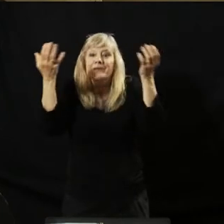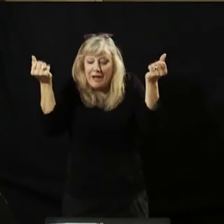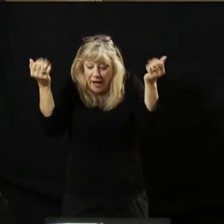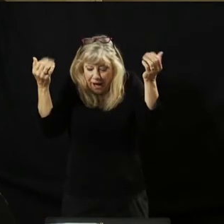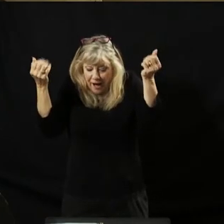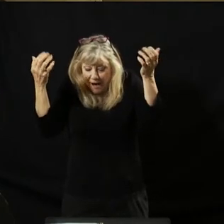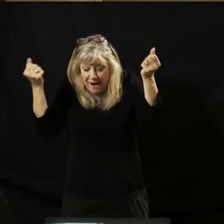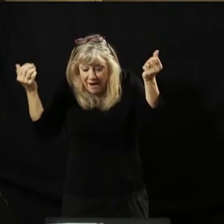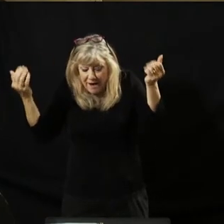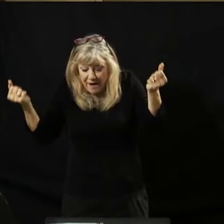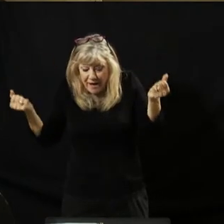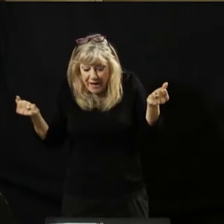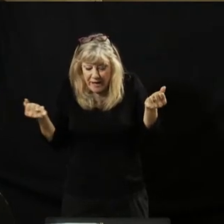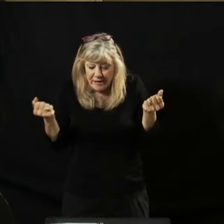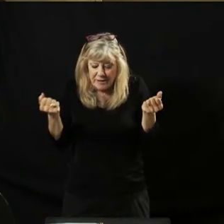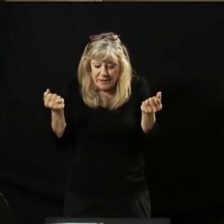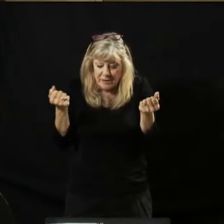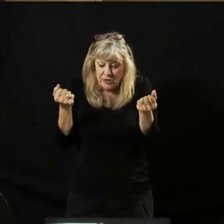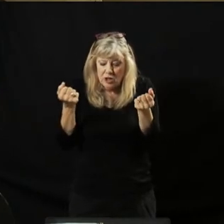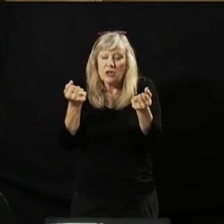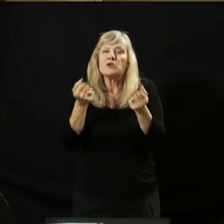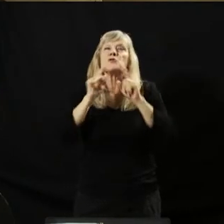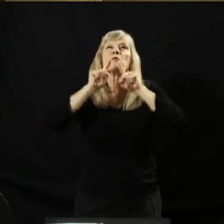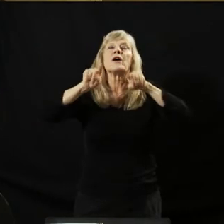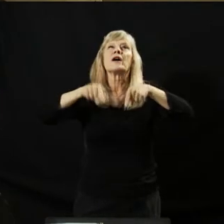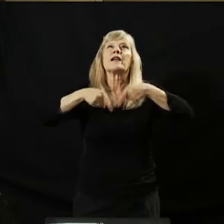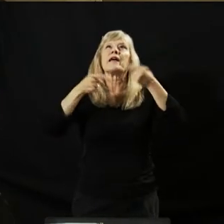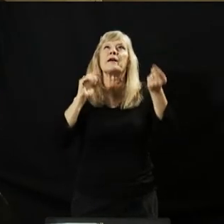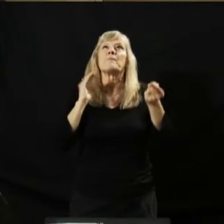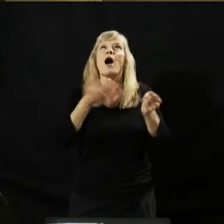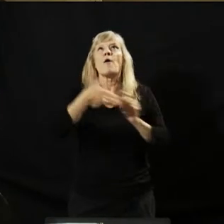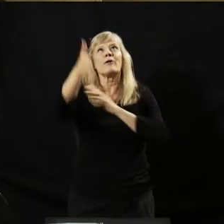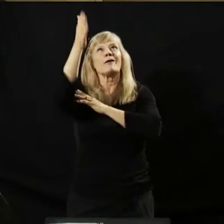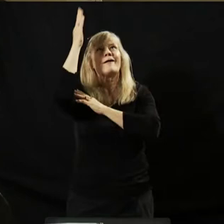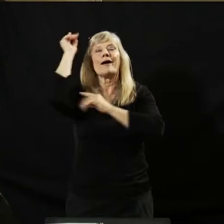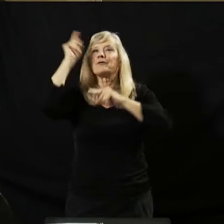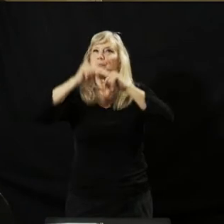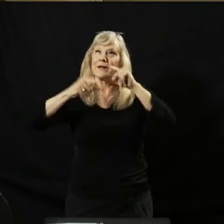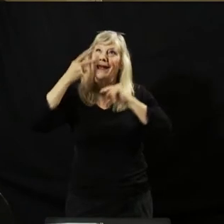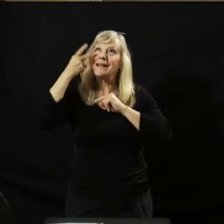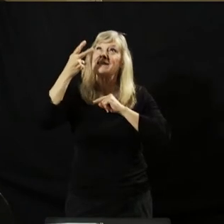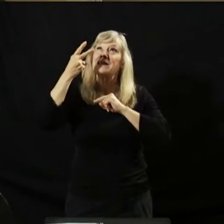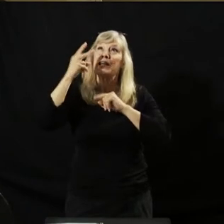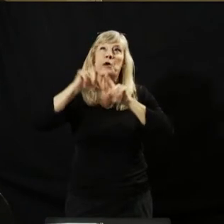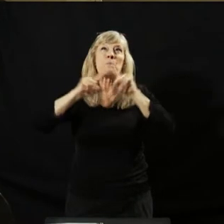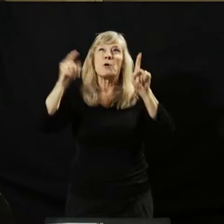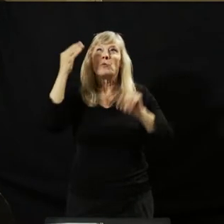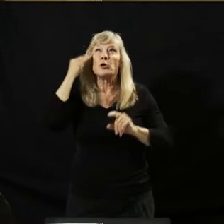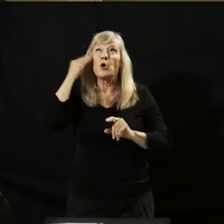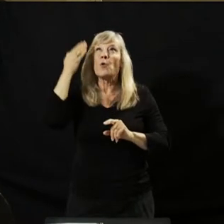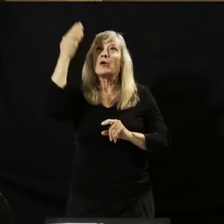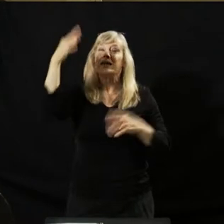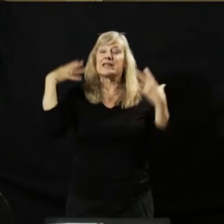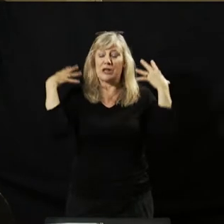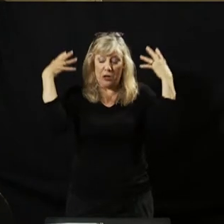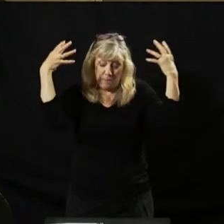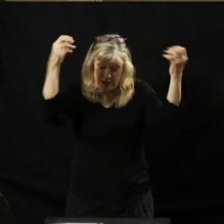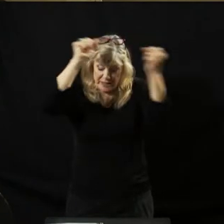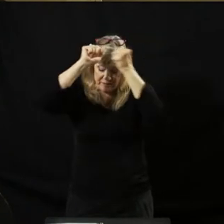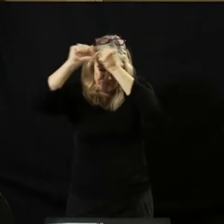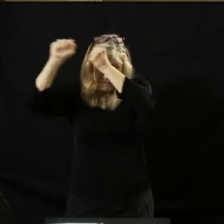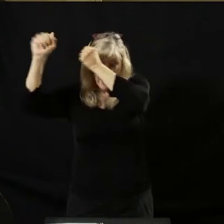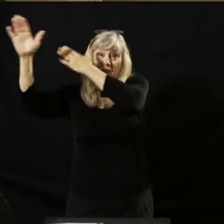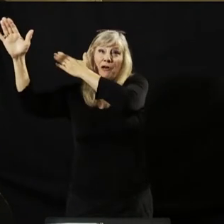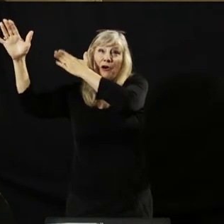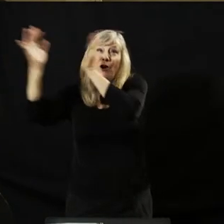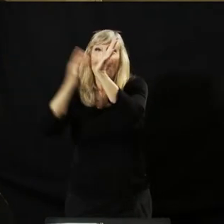God invisible, the Almighty Father, and Jesus Christ our Lord,